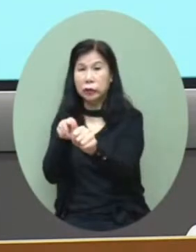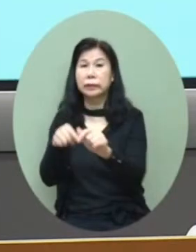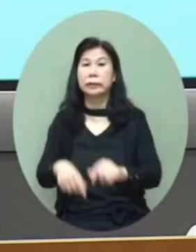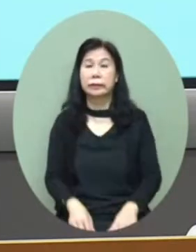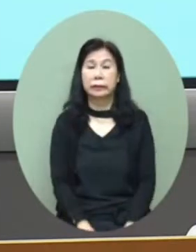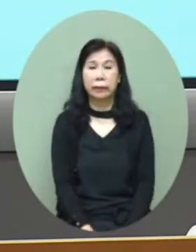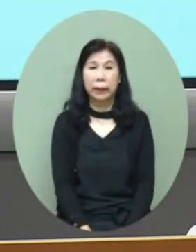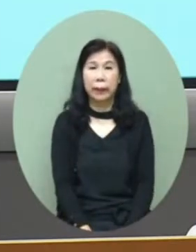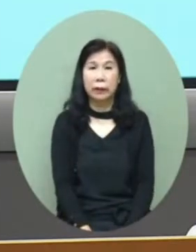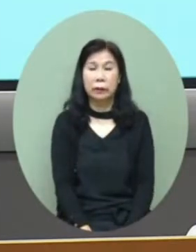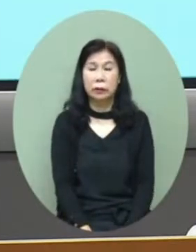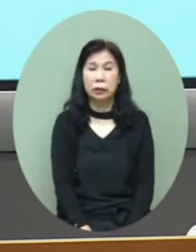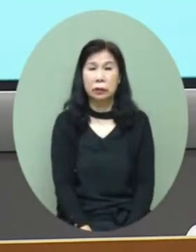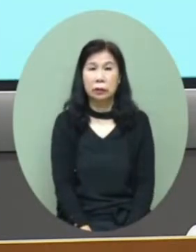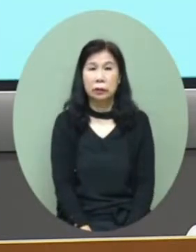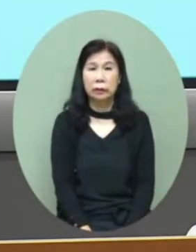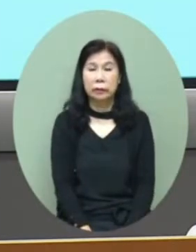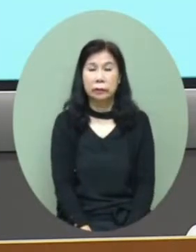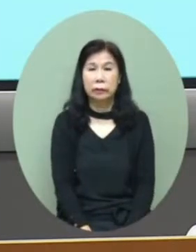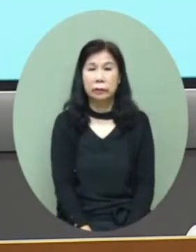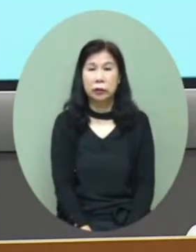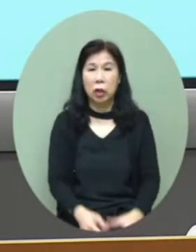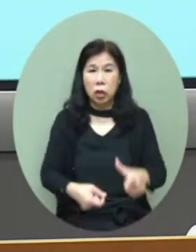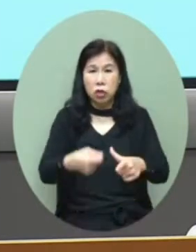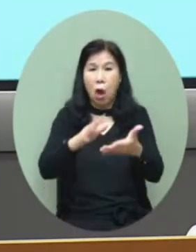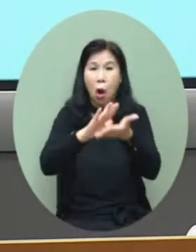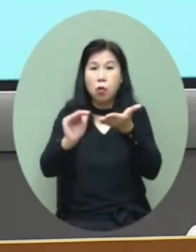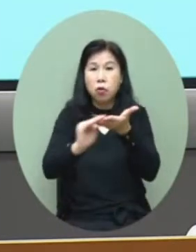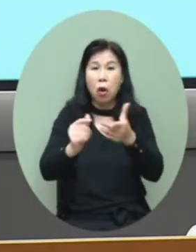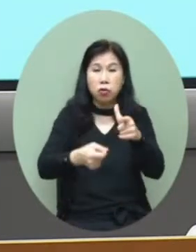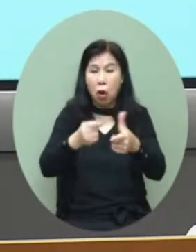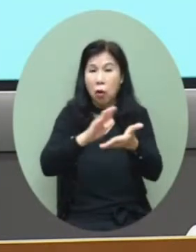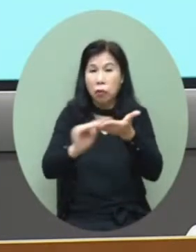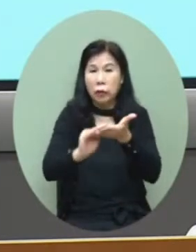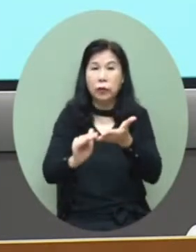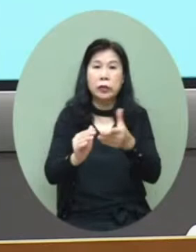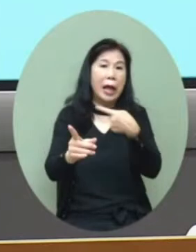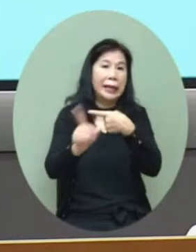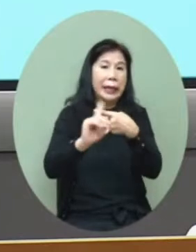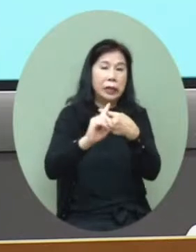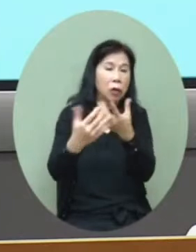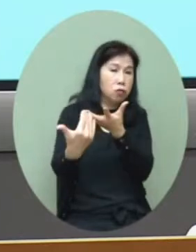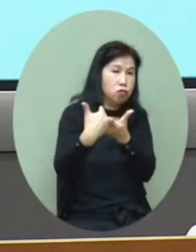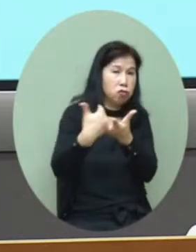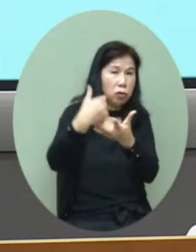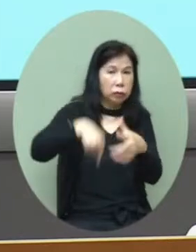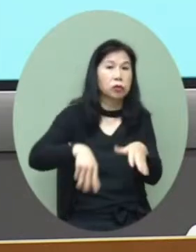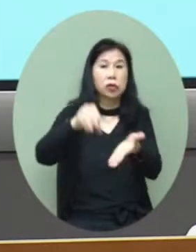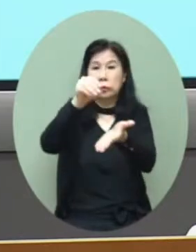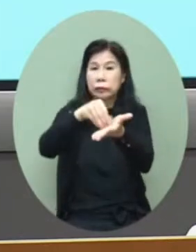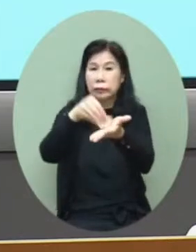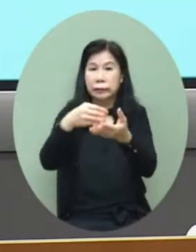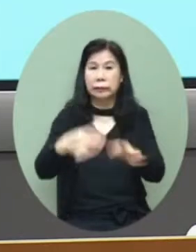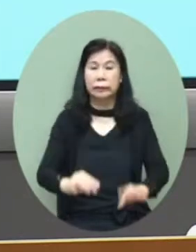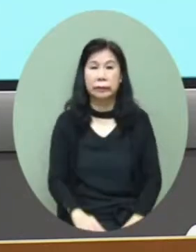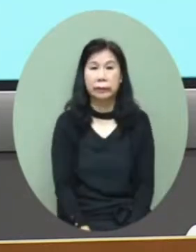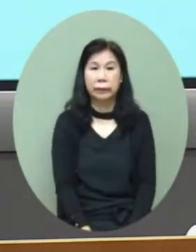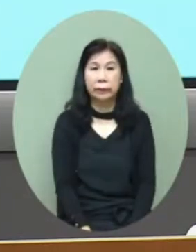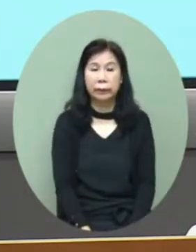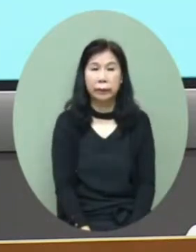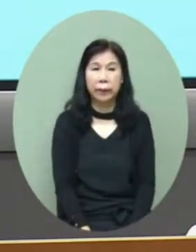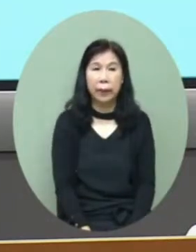public health, we want also to ensure that societies can have the maximum degree